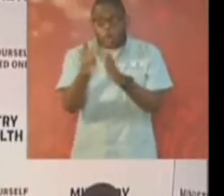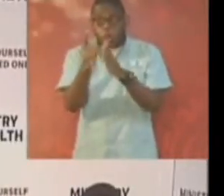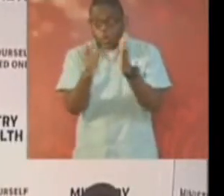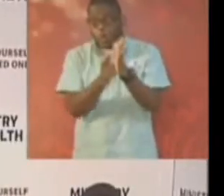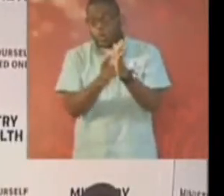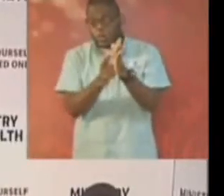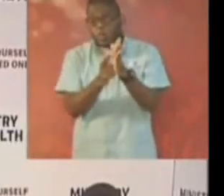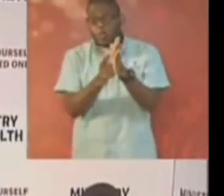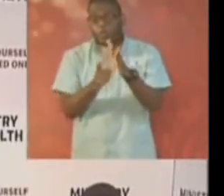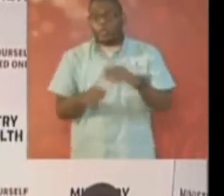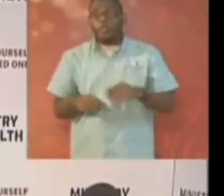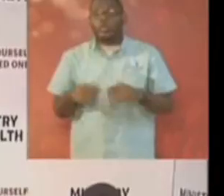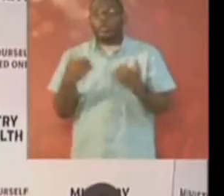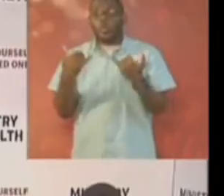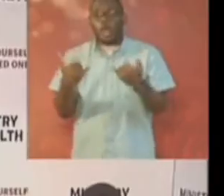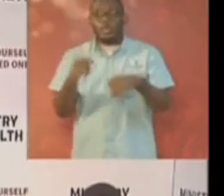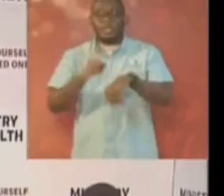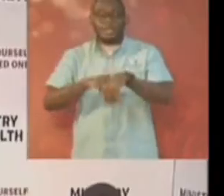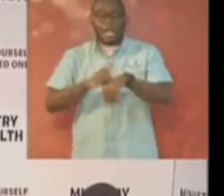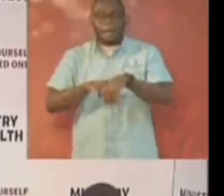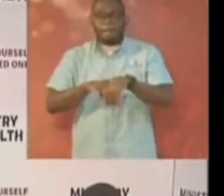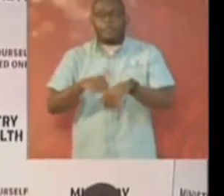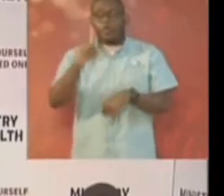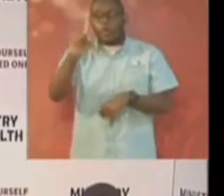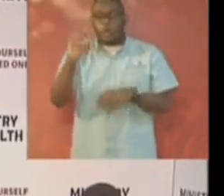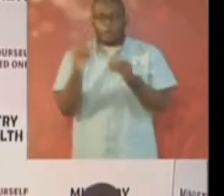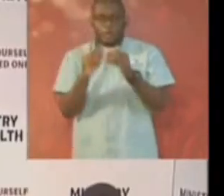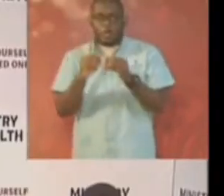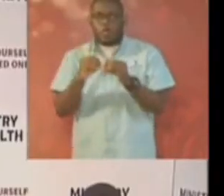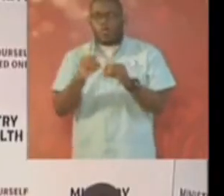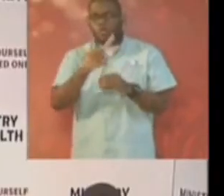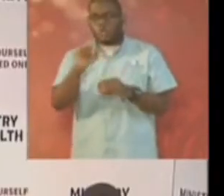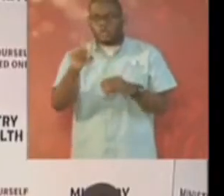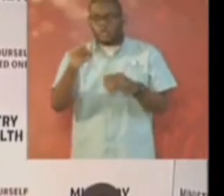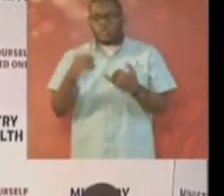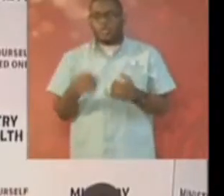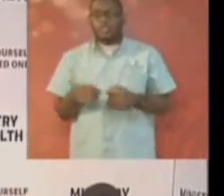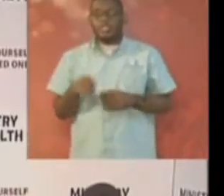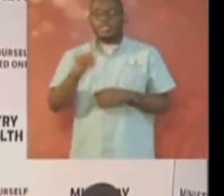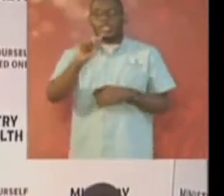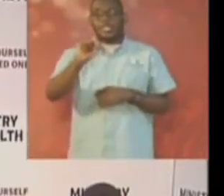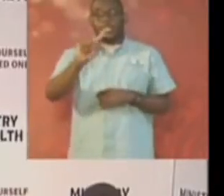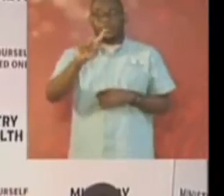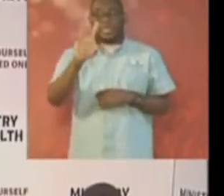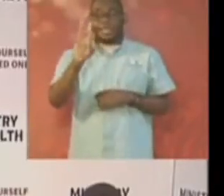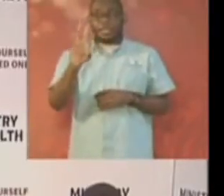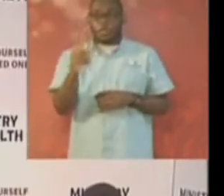one more question. TV6, quickly.